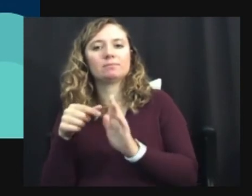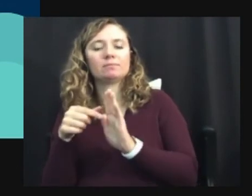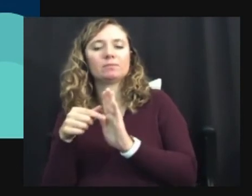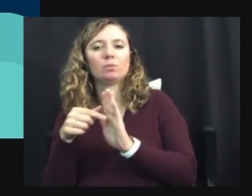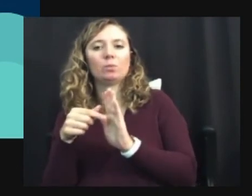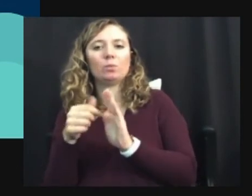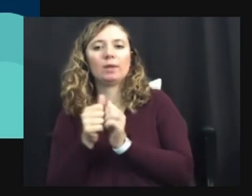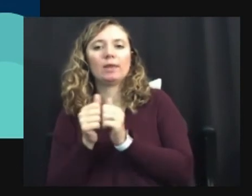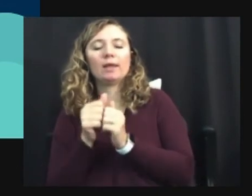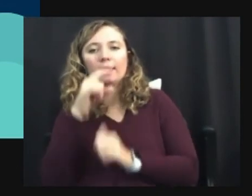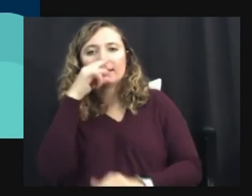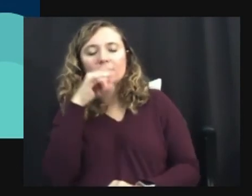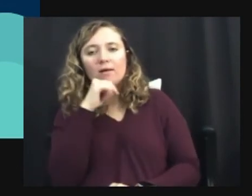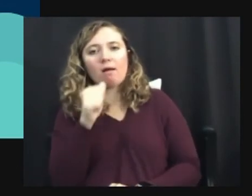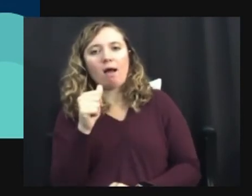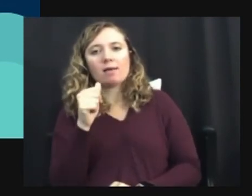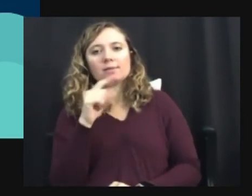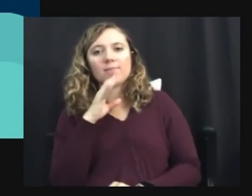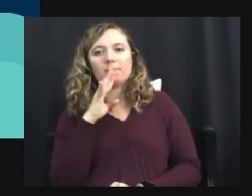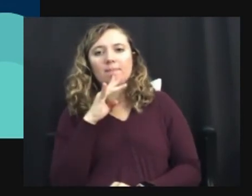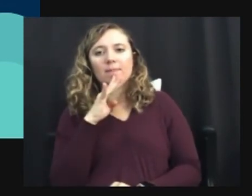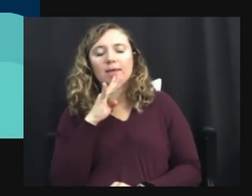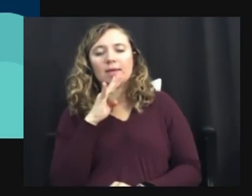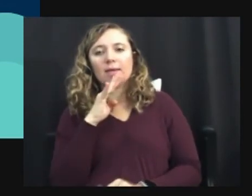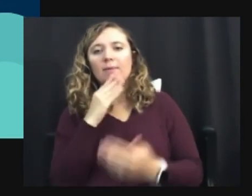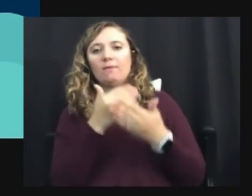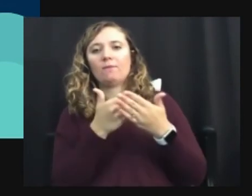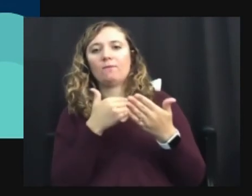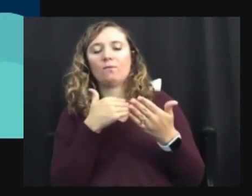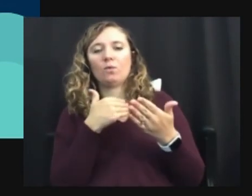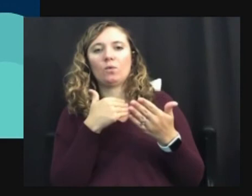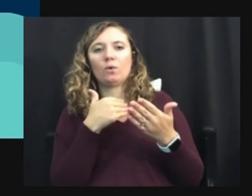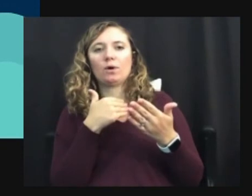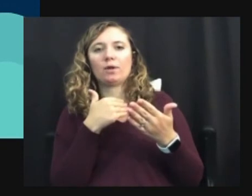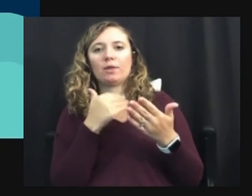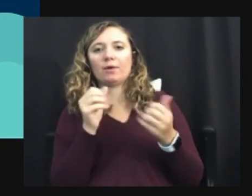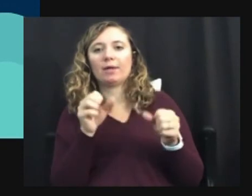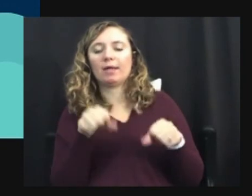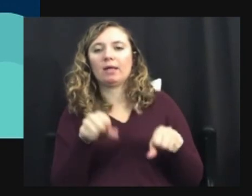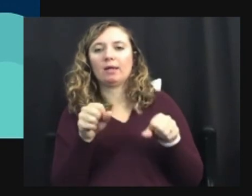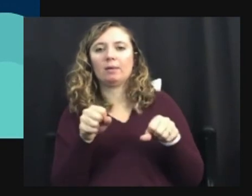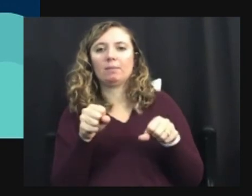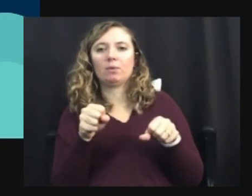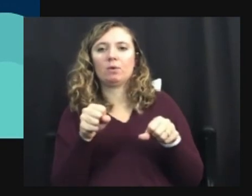they've um, been able to get